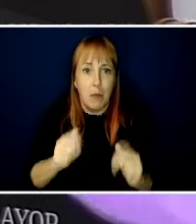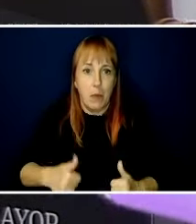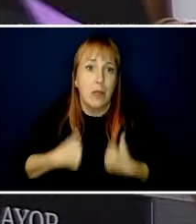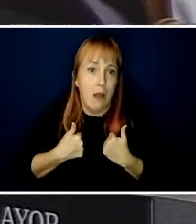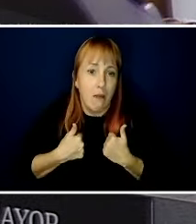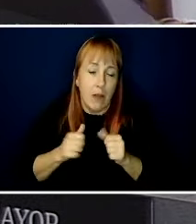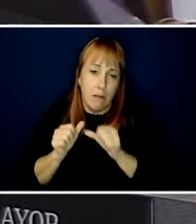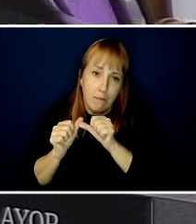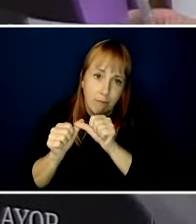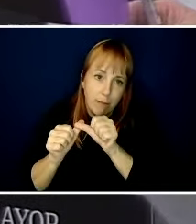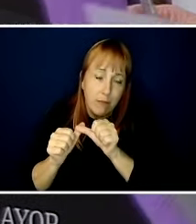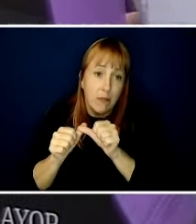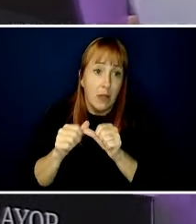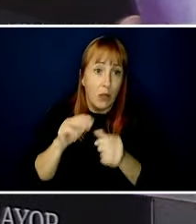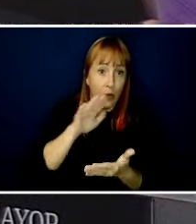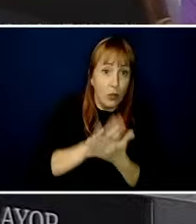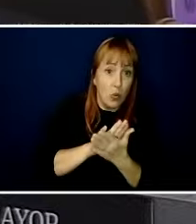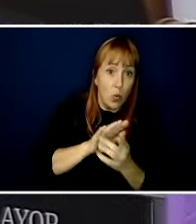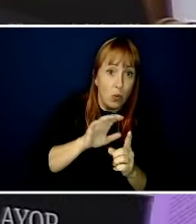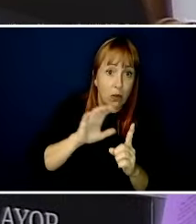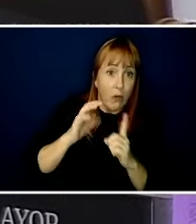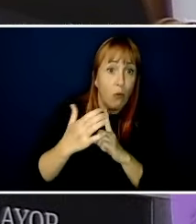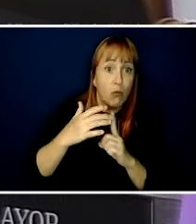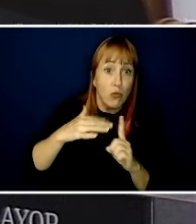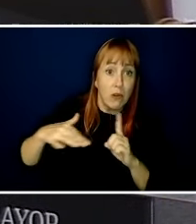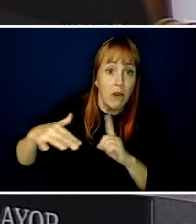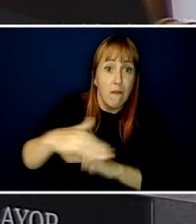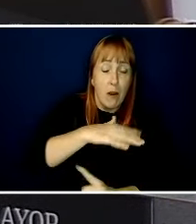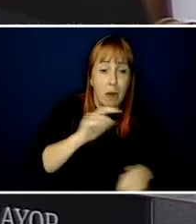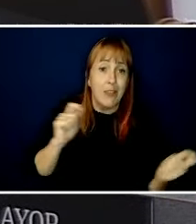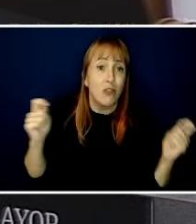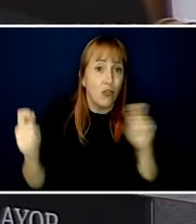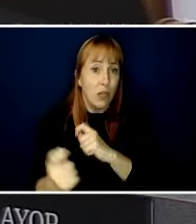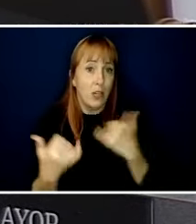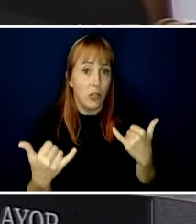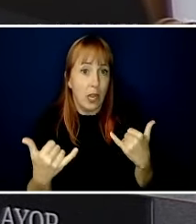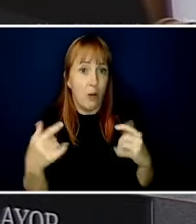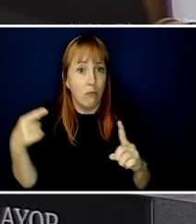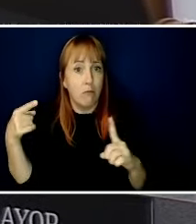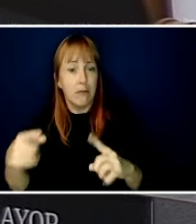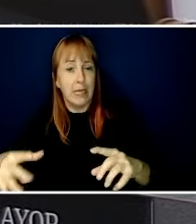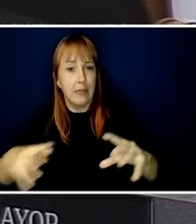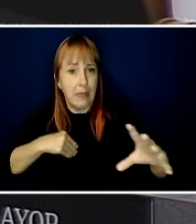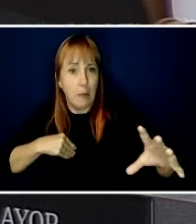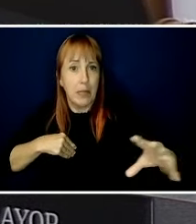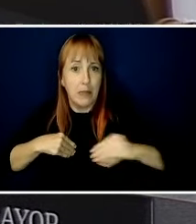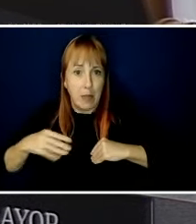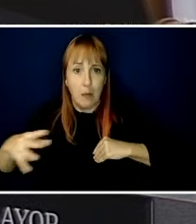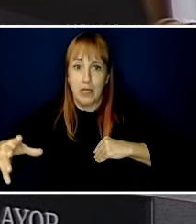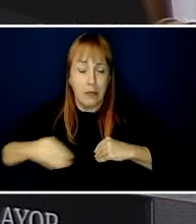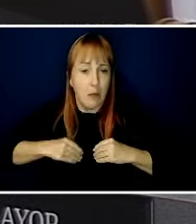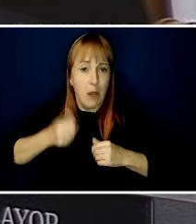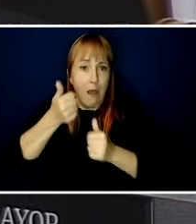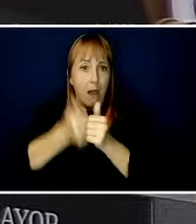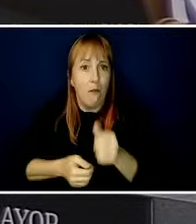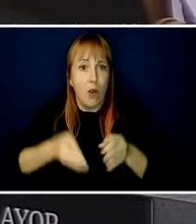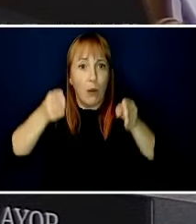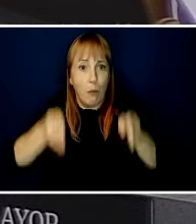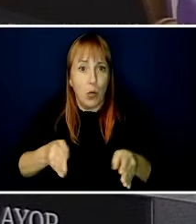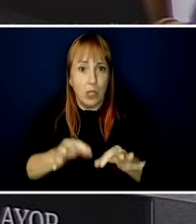the climate of our schools around. It's about accepting every human being as valuable